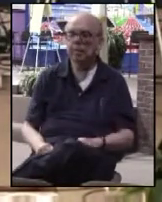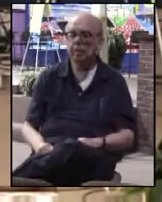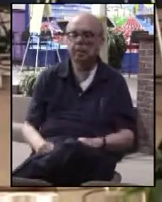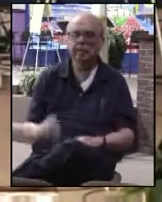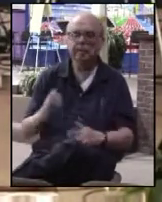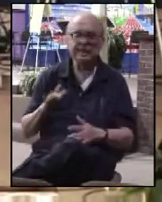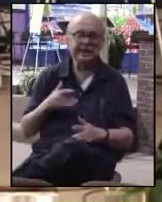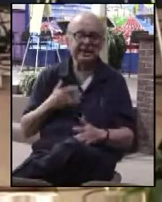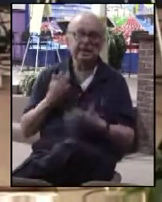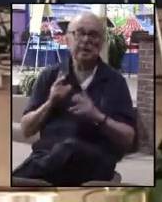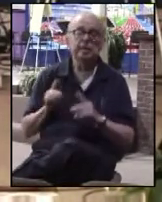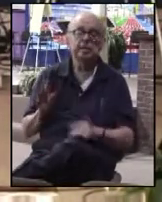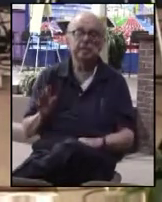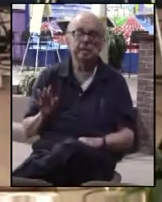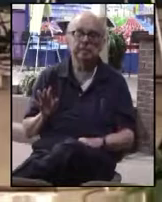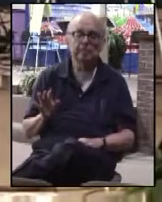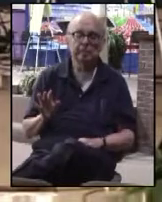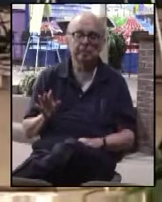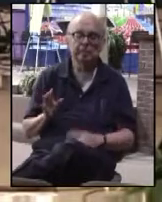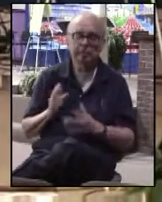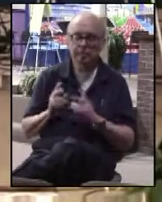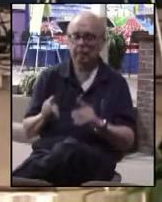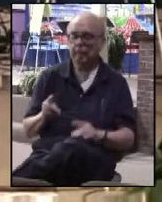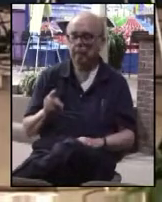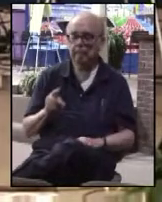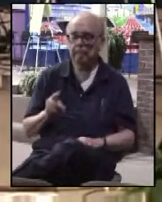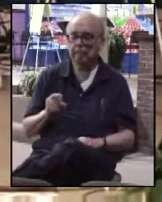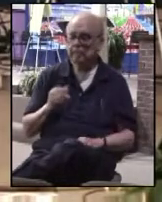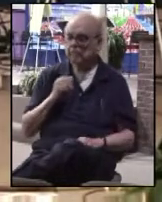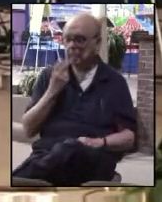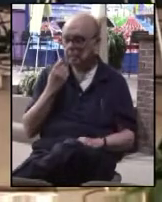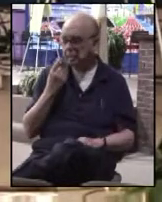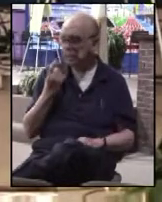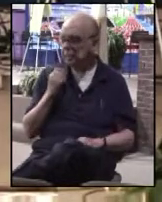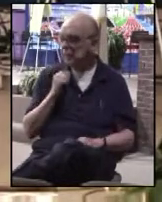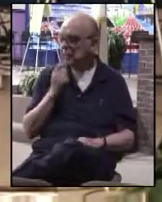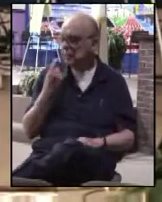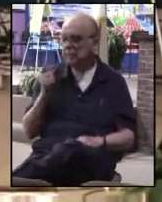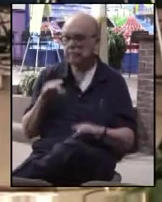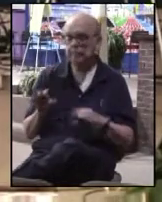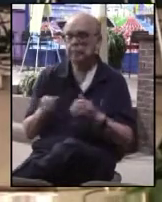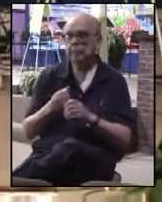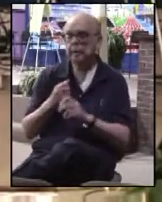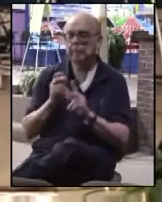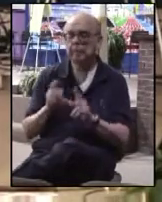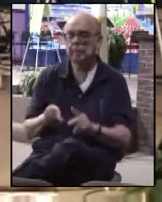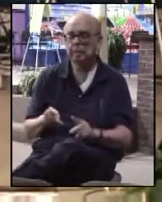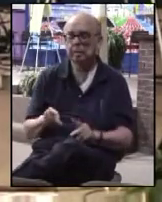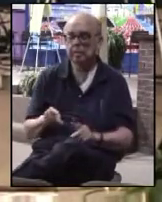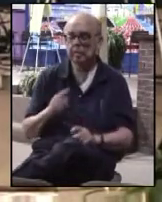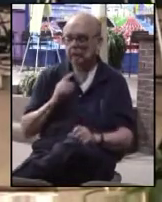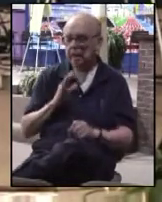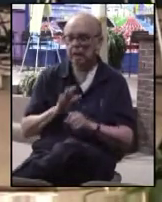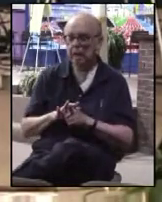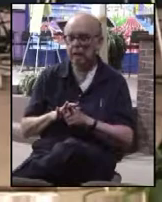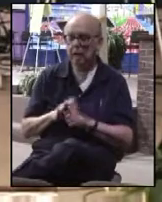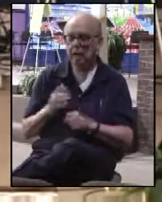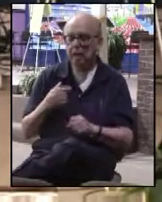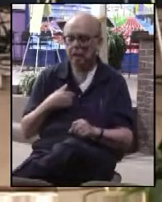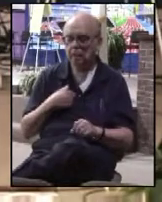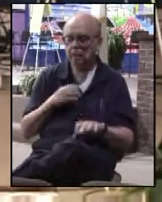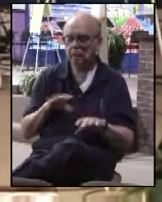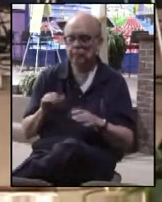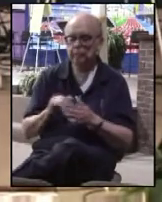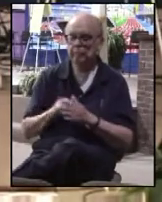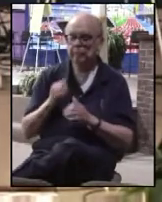someone's hurting and I'm not saying you're going to do this with everybody and I'll guarantee you I won't do it